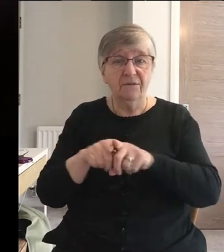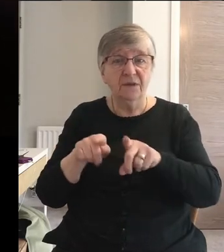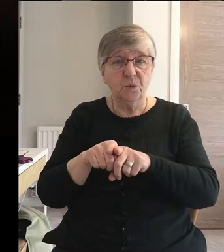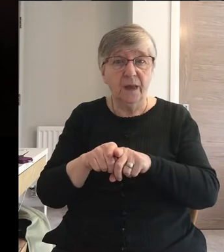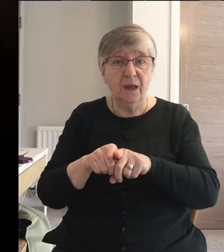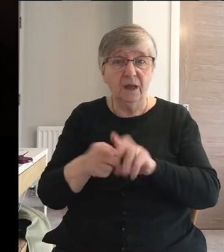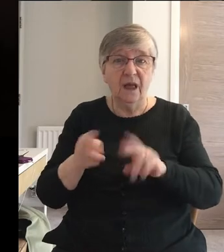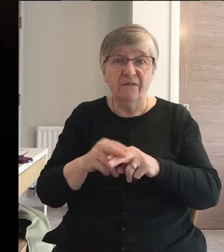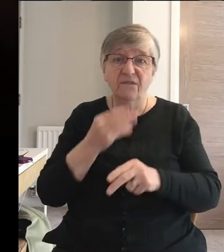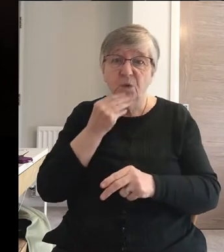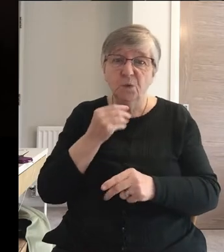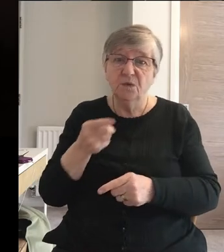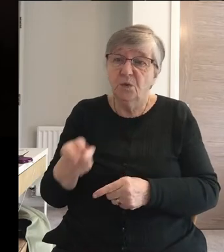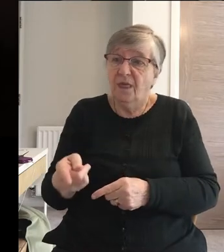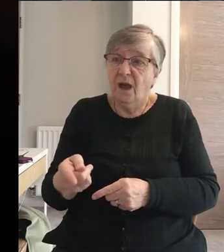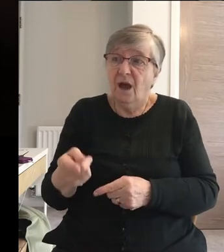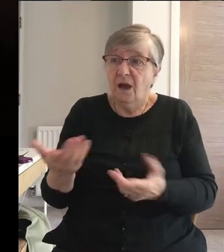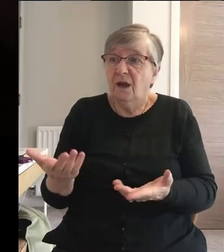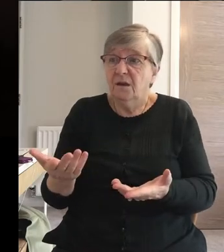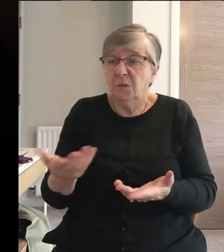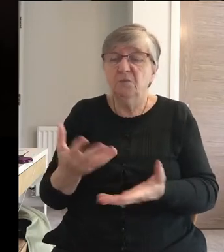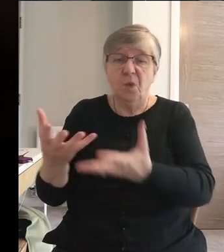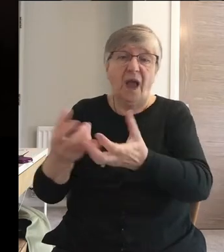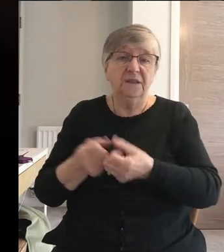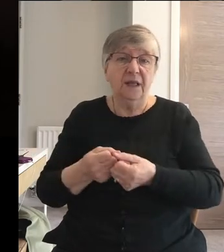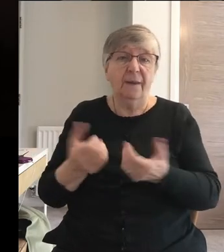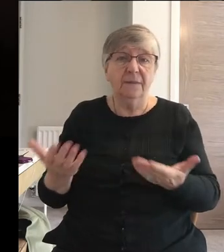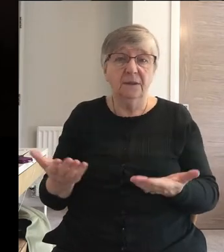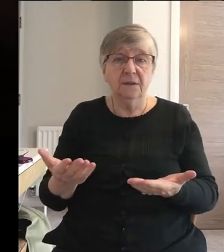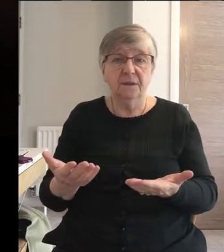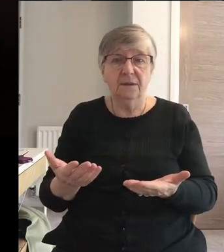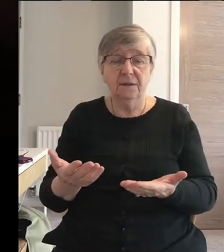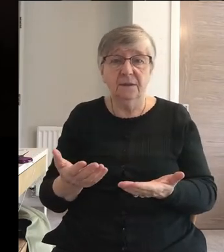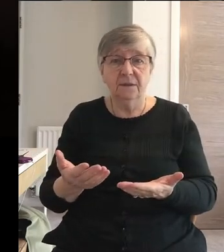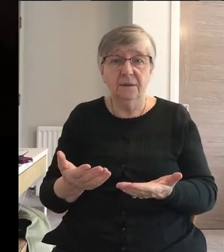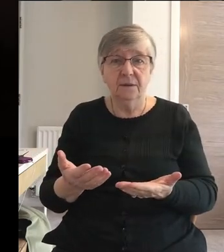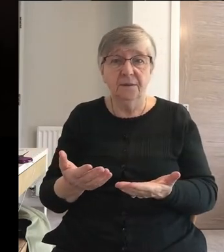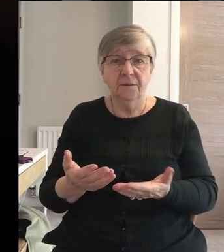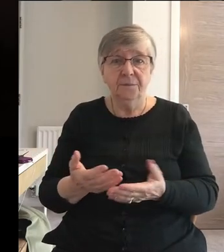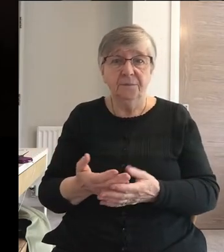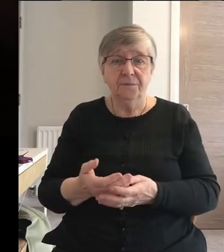we're used to something, we just kind of accept it.